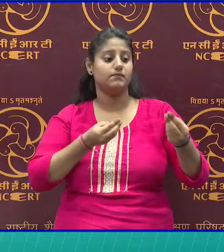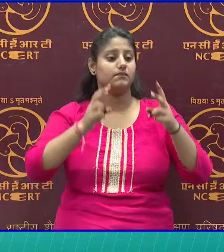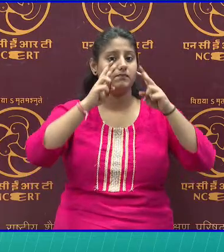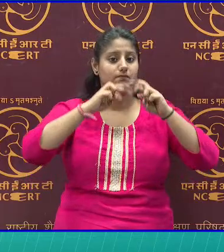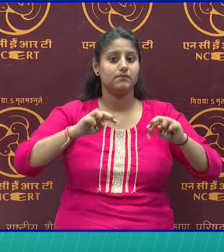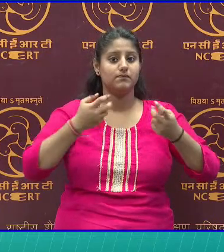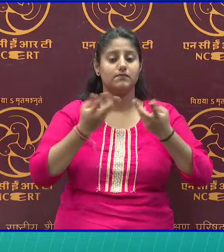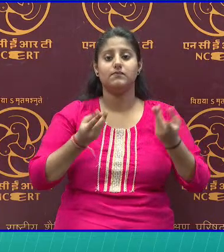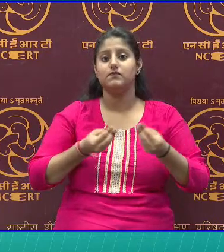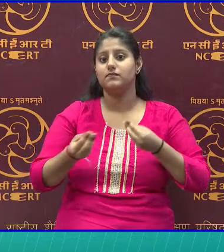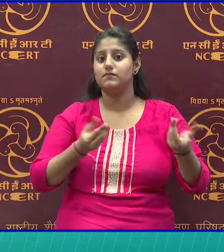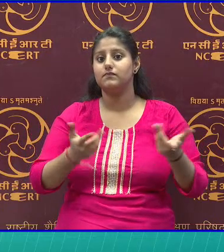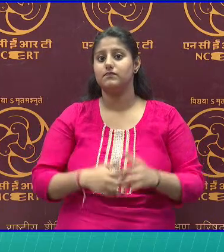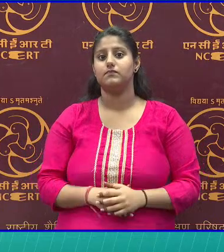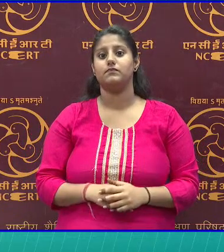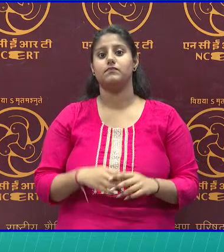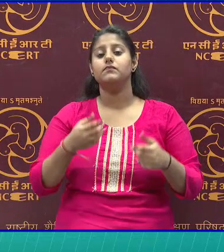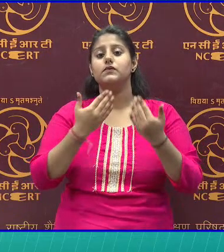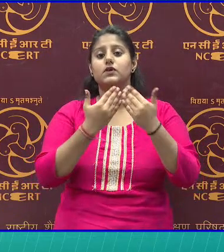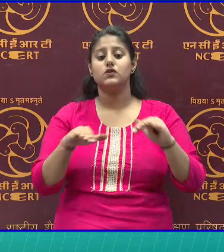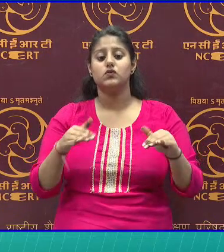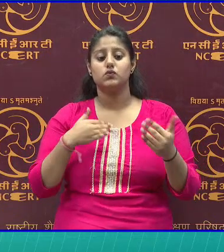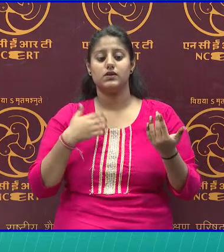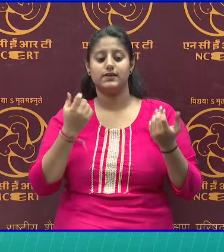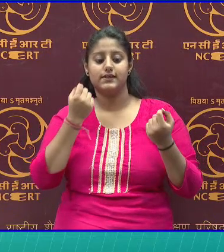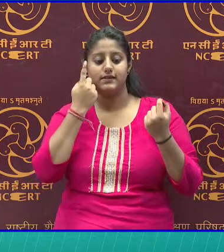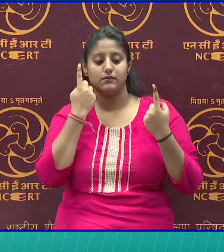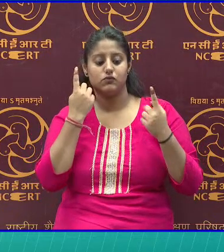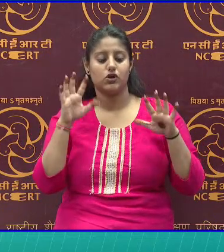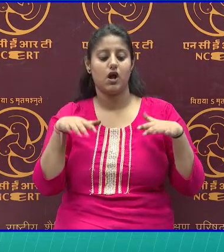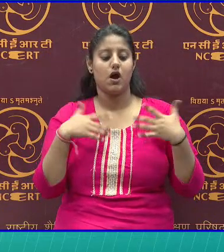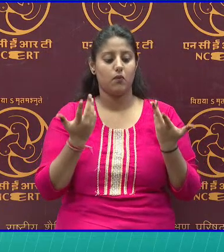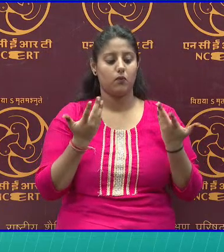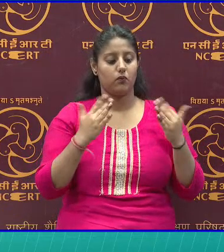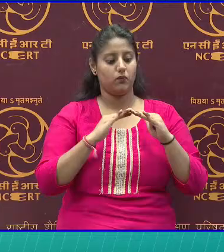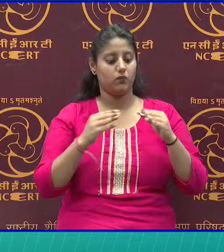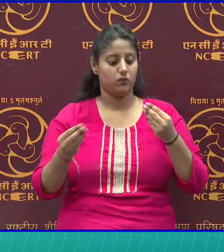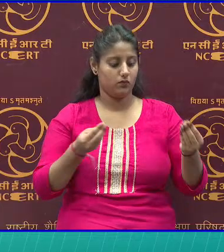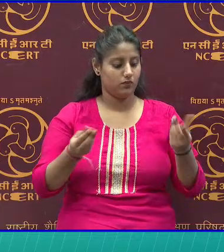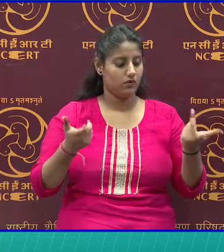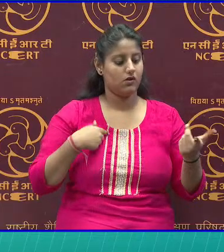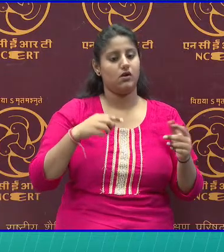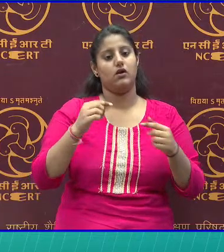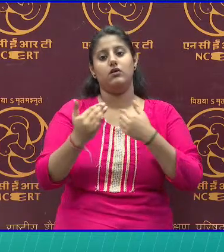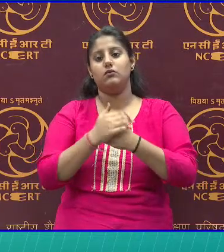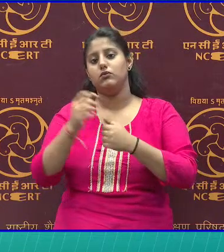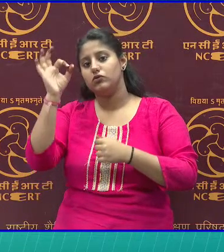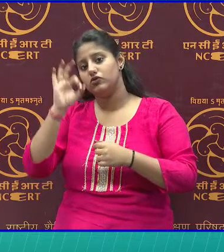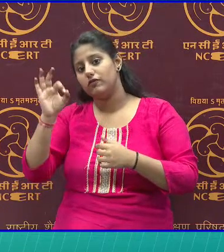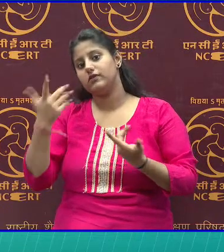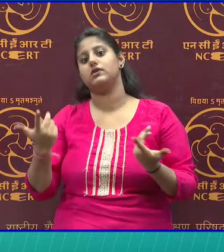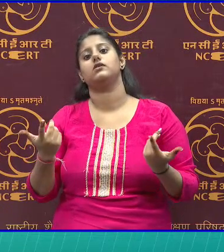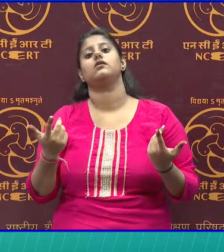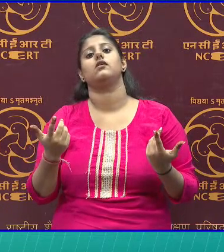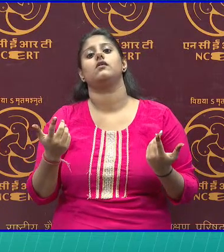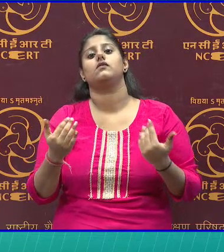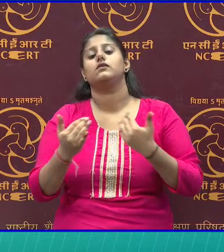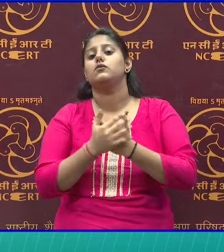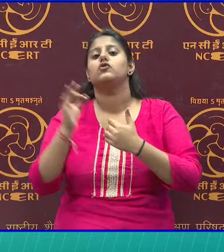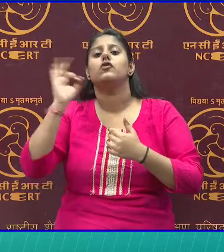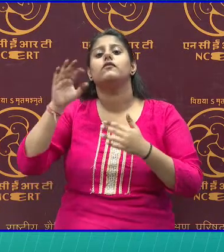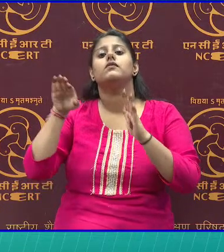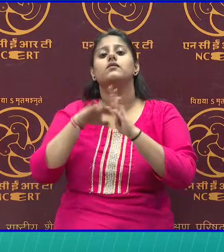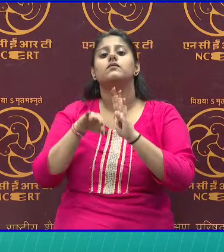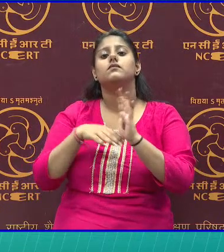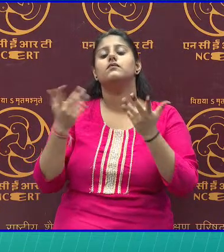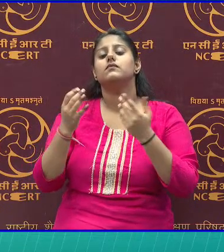we tried children to understand the different community institutes and agencies, like its post office, and then what are the functions of post office? Is it